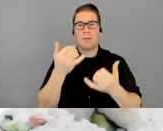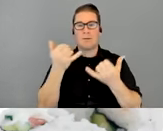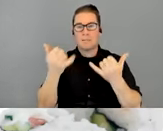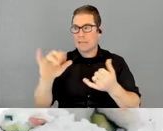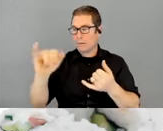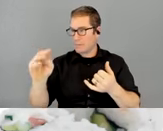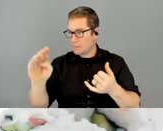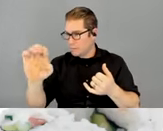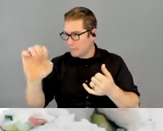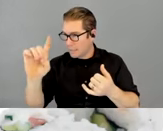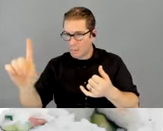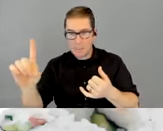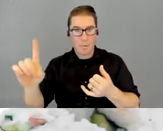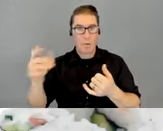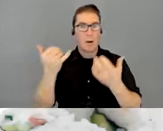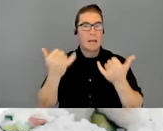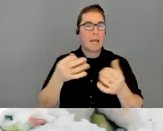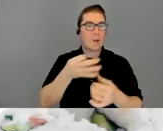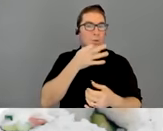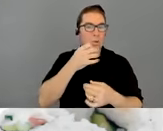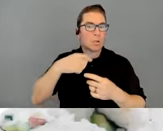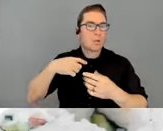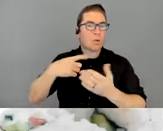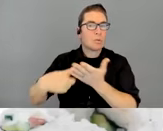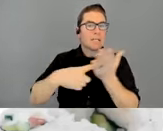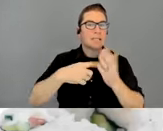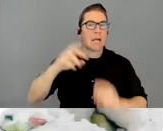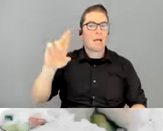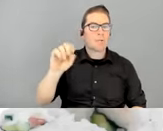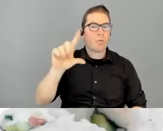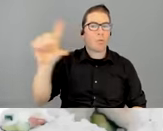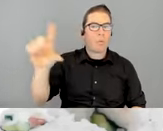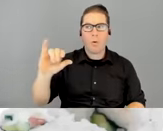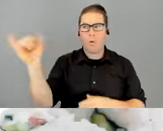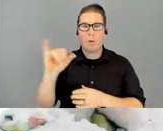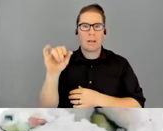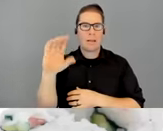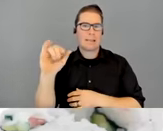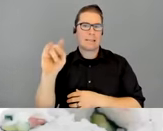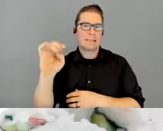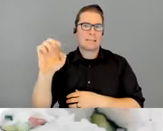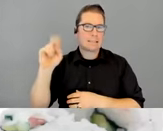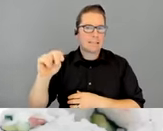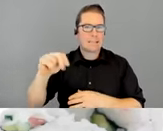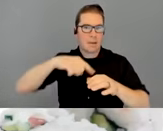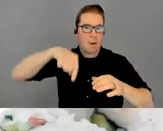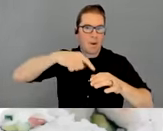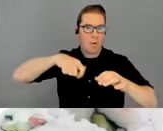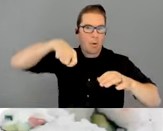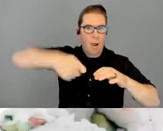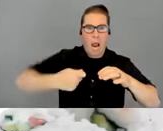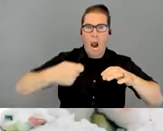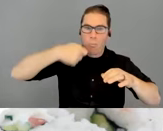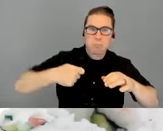about rolling, cinnamon rolls, Tootsie Rolls, Tootsie Rolls. But this conversation has evolved back